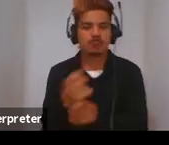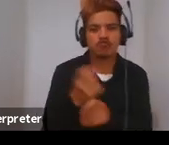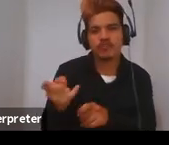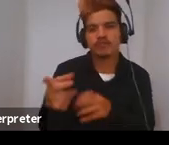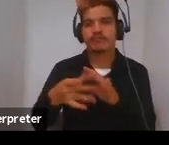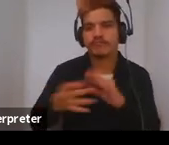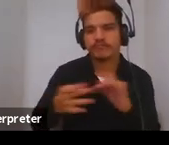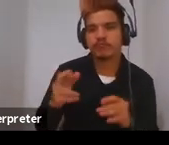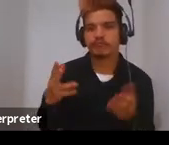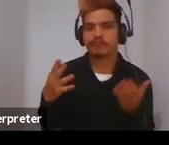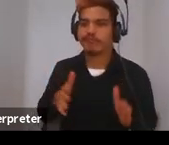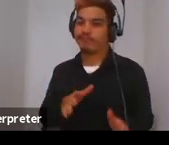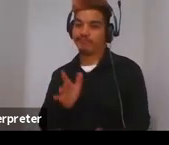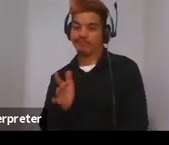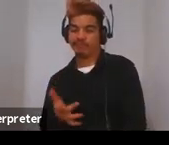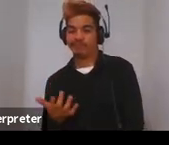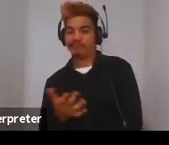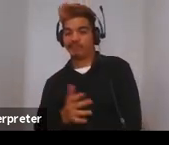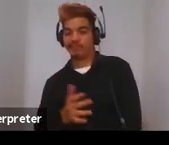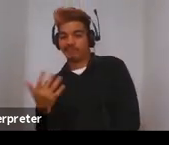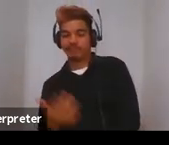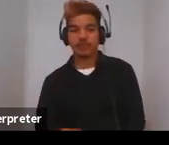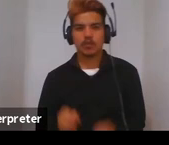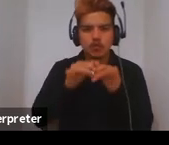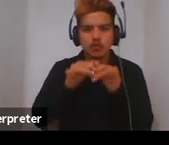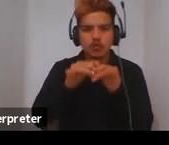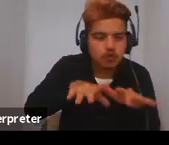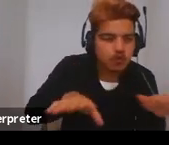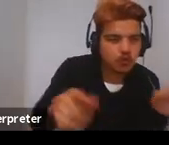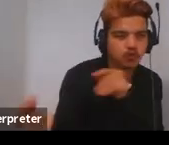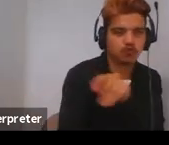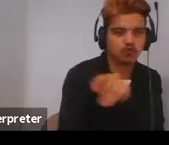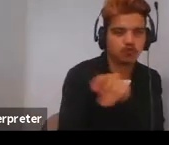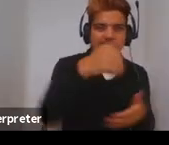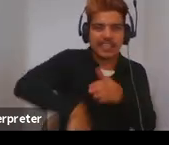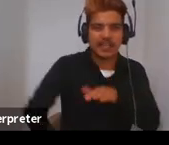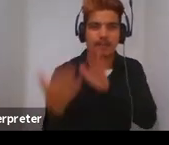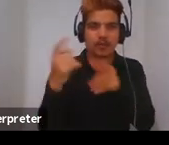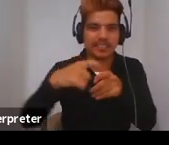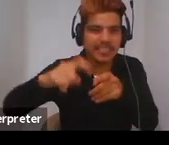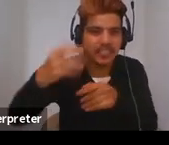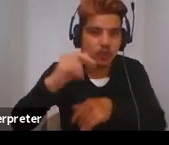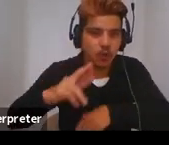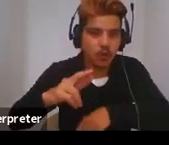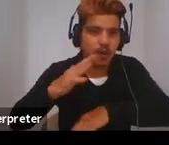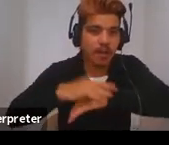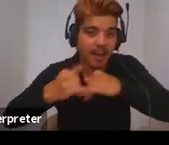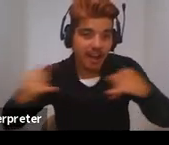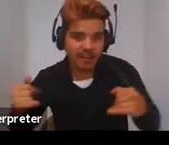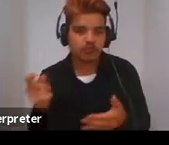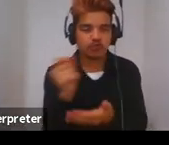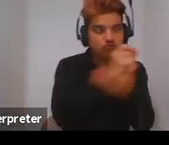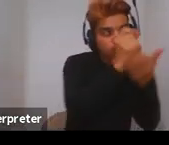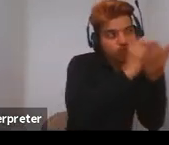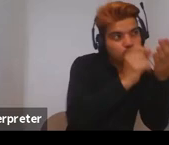gestures to or about someone. Spreading sexual rumors in person, by text, or online. Writing sexual messages